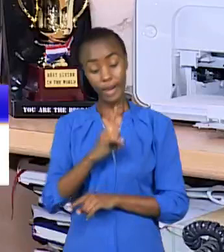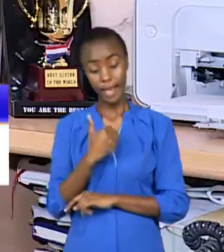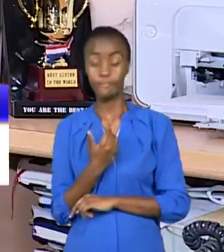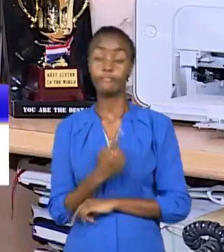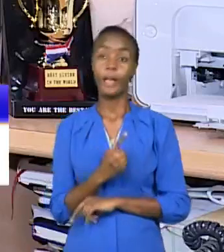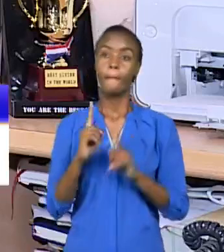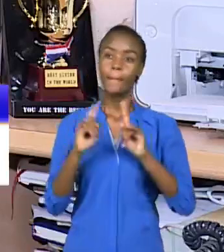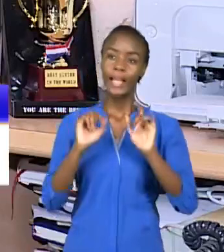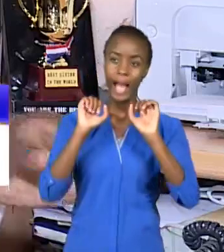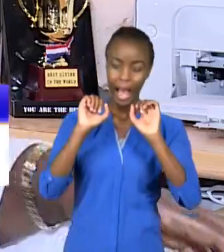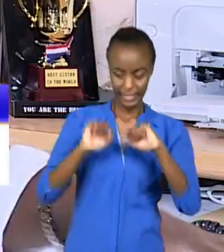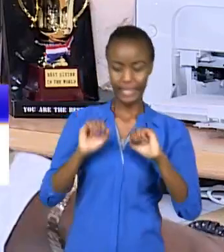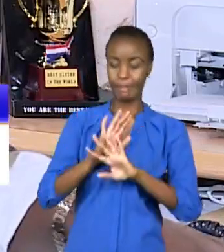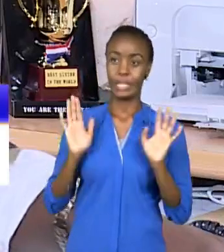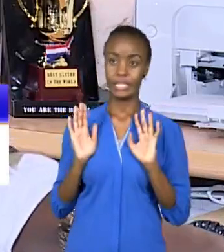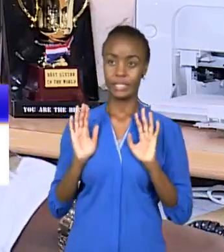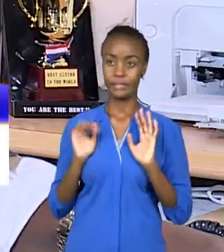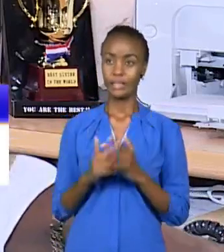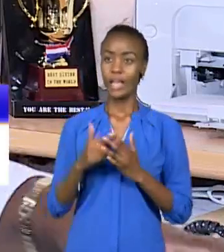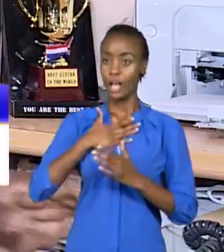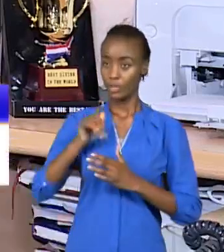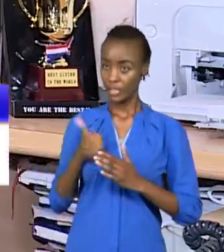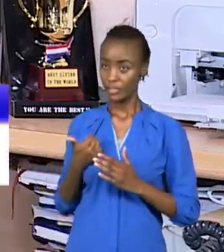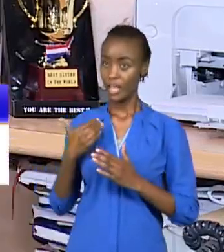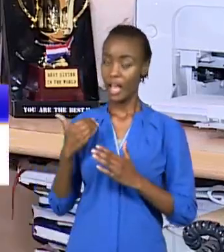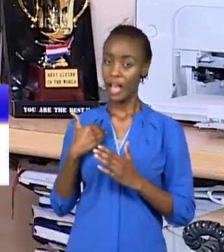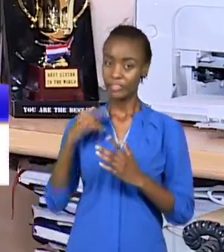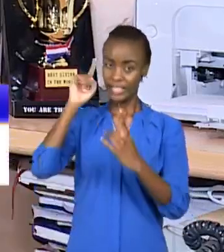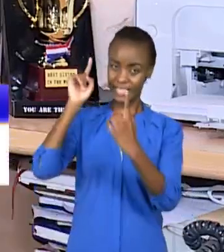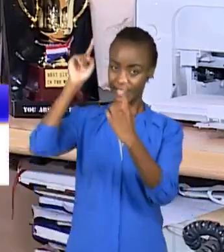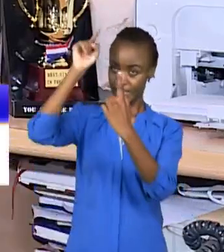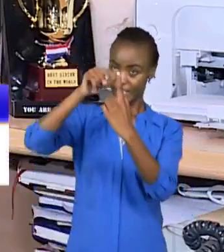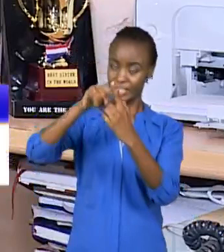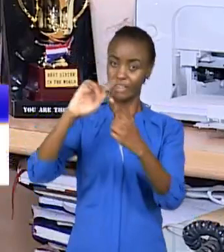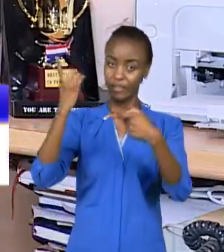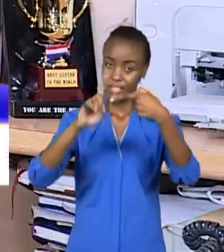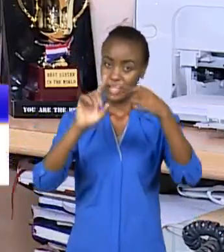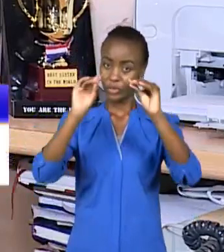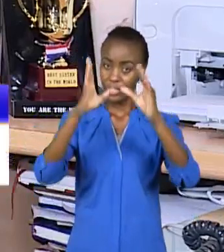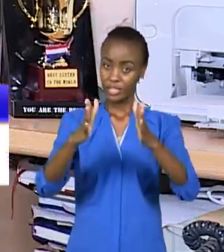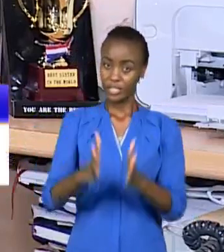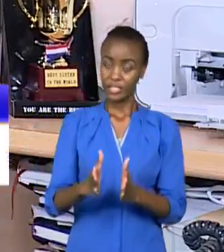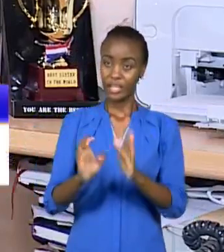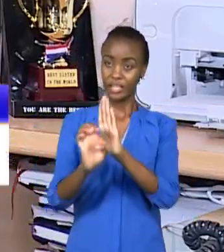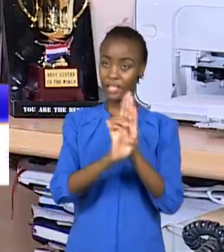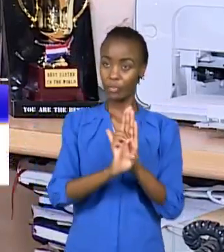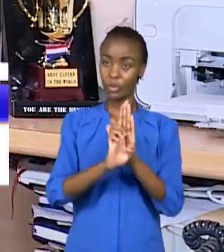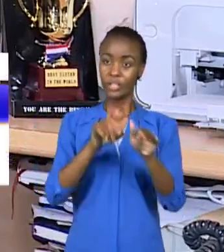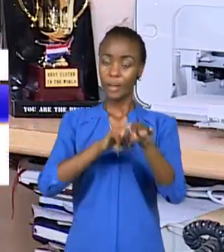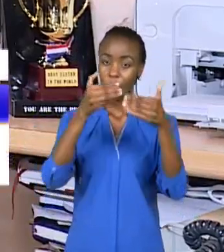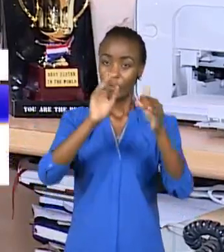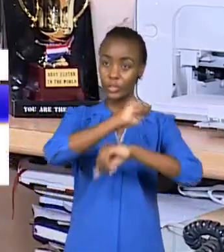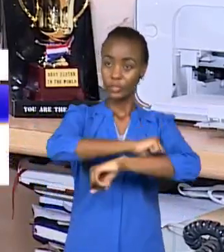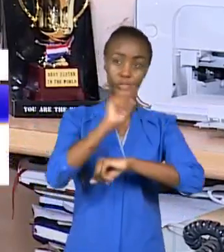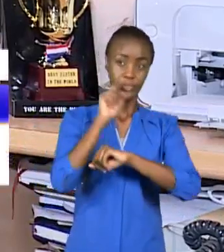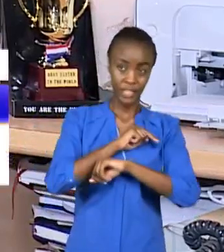agree on the path. We usually set targets. We set targets with the teachers beginning of the term. Like now, when you came, you had staff